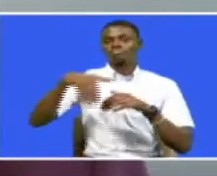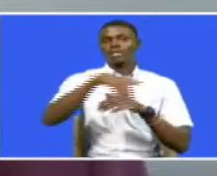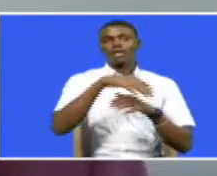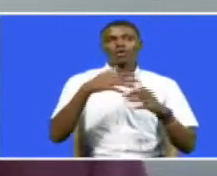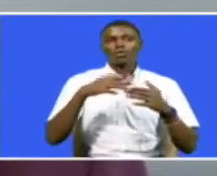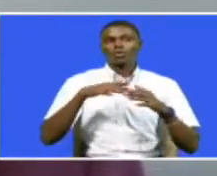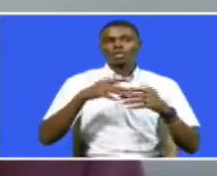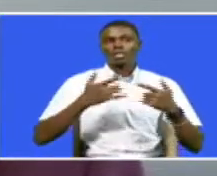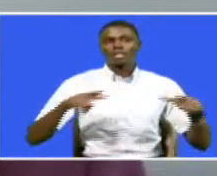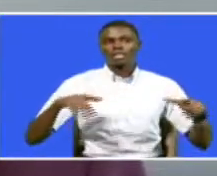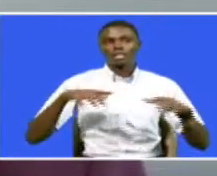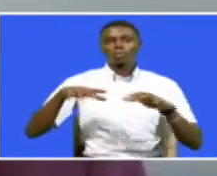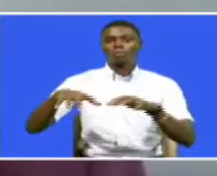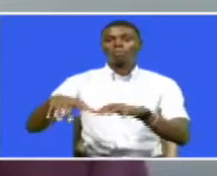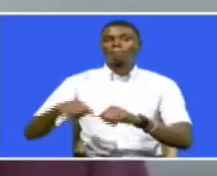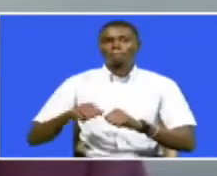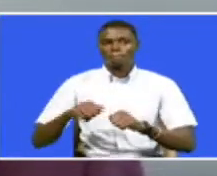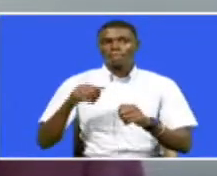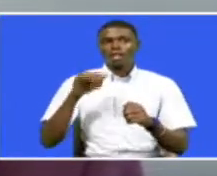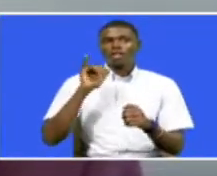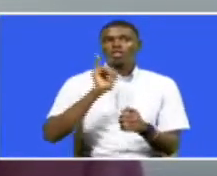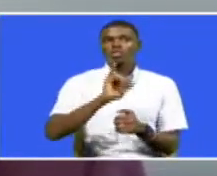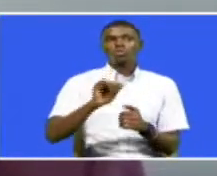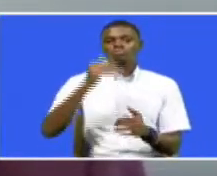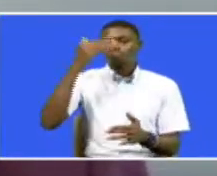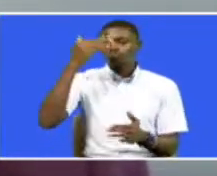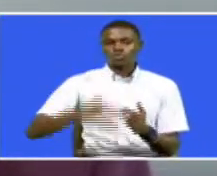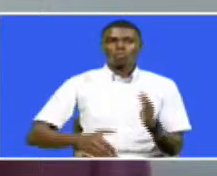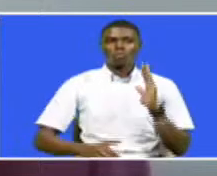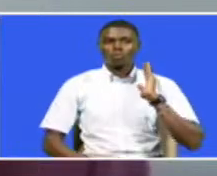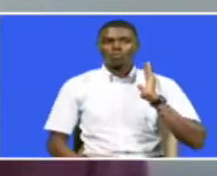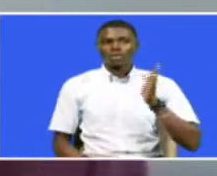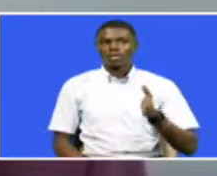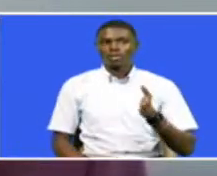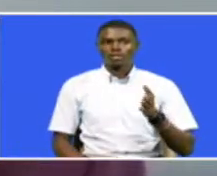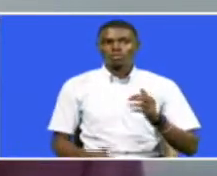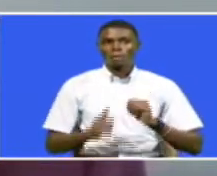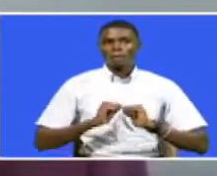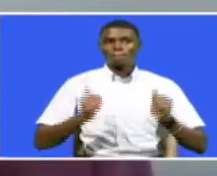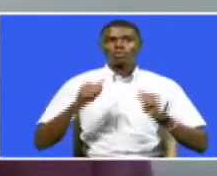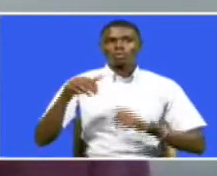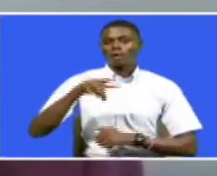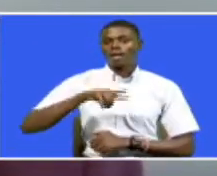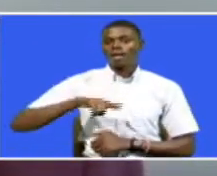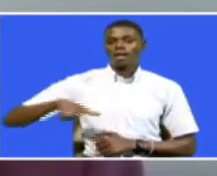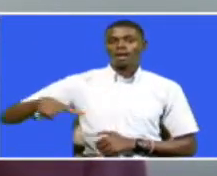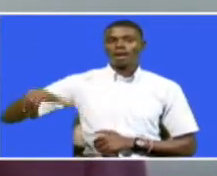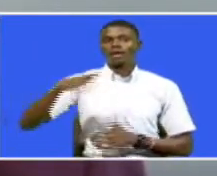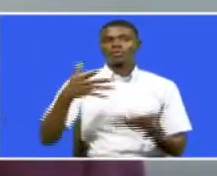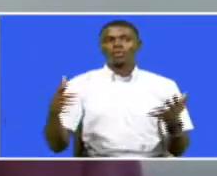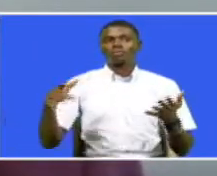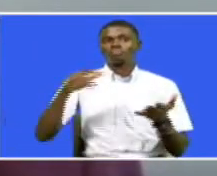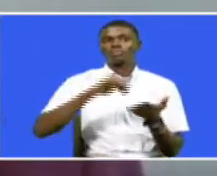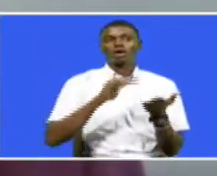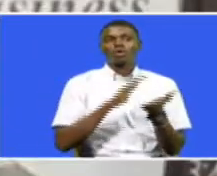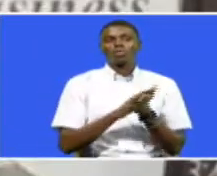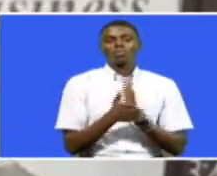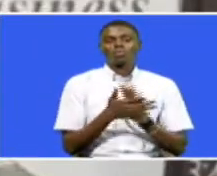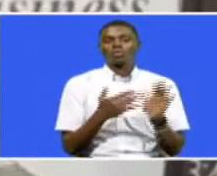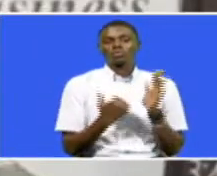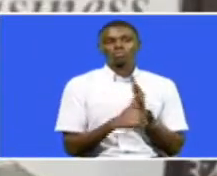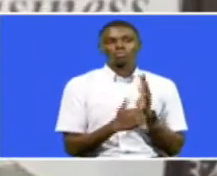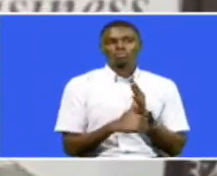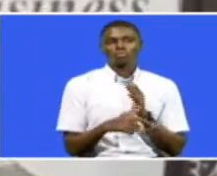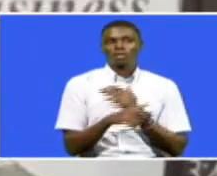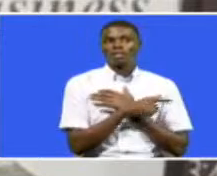being grabbed. Those ones should be stopped. They should be really proper land where they can land without any problem.